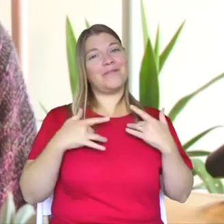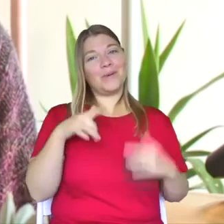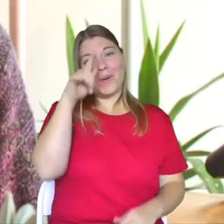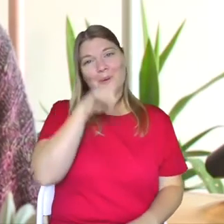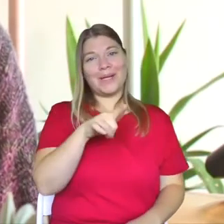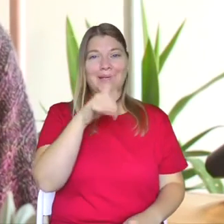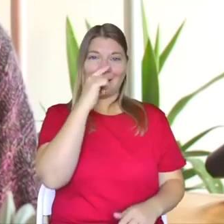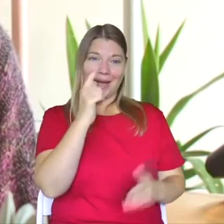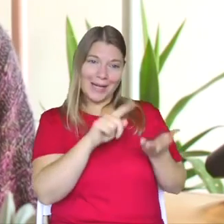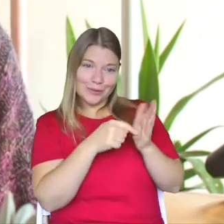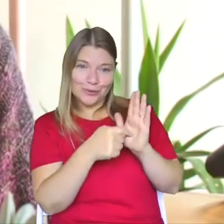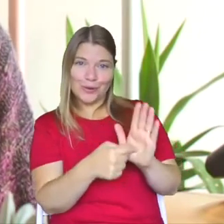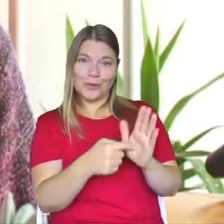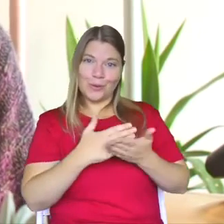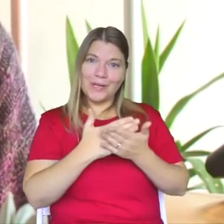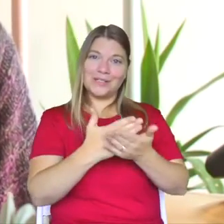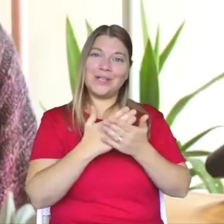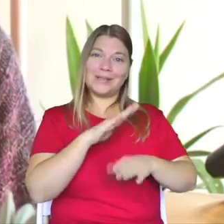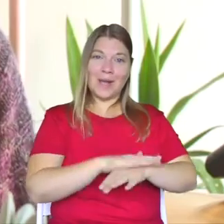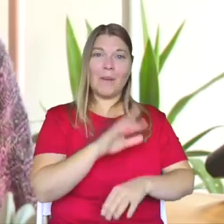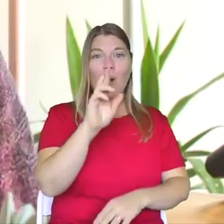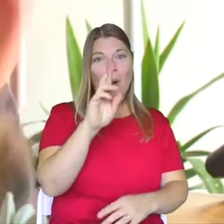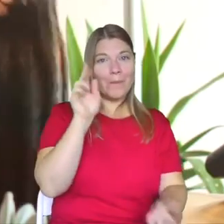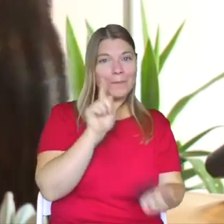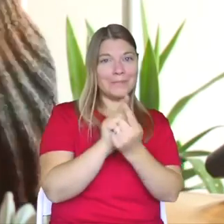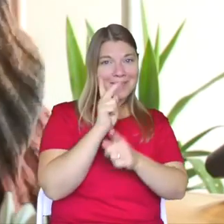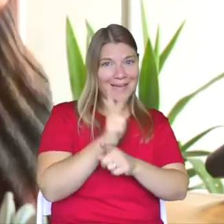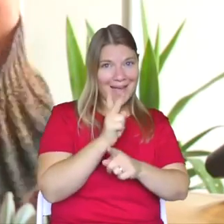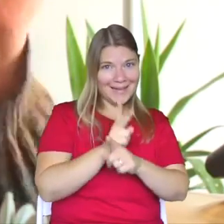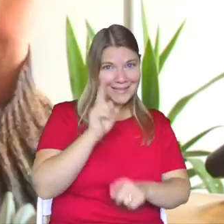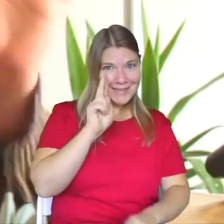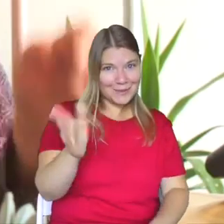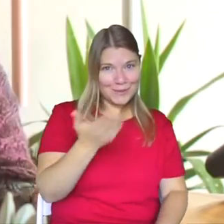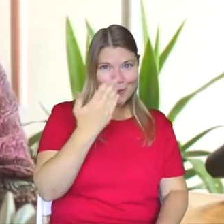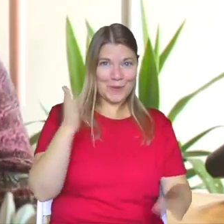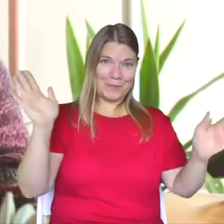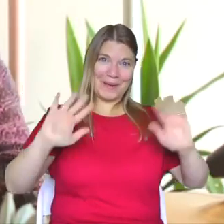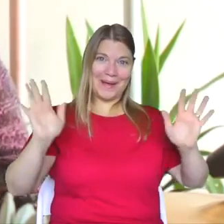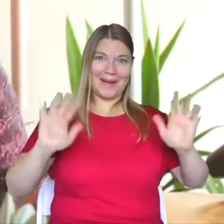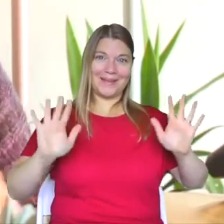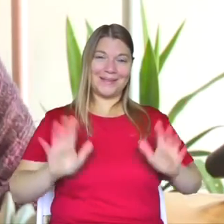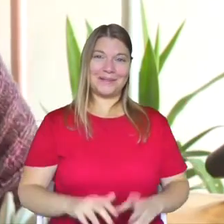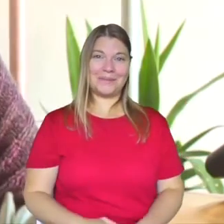hope we can get to meet again. See you soon. Goodbye.